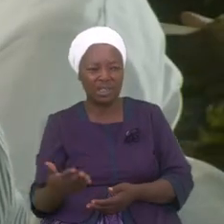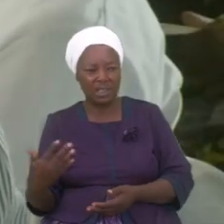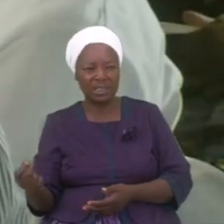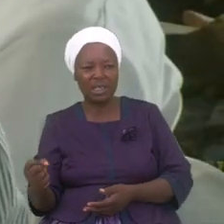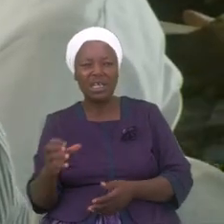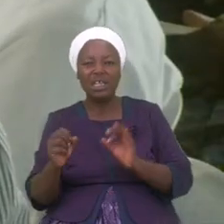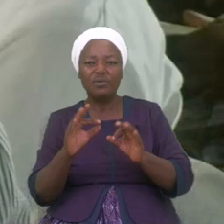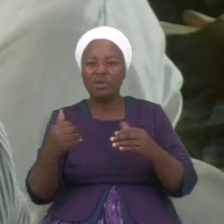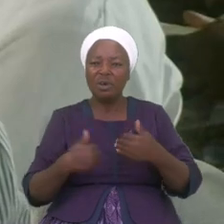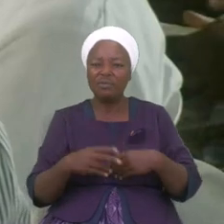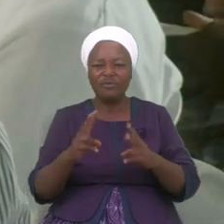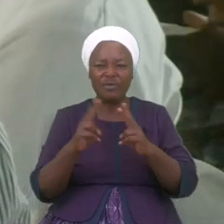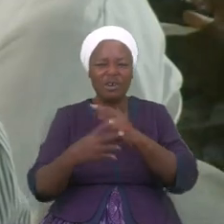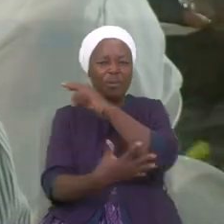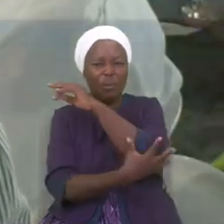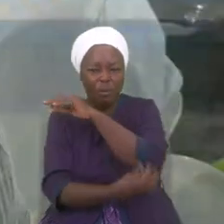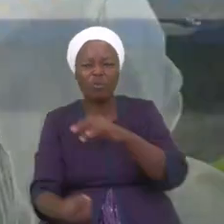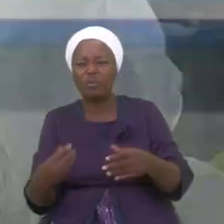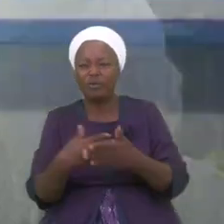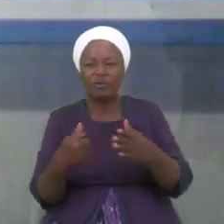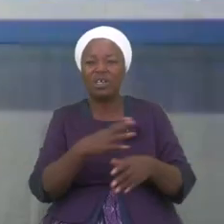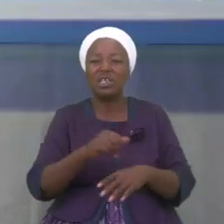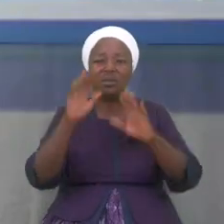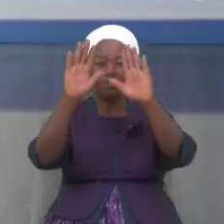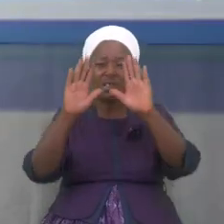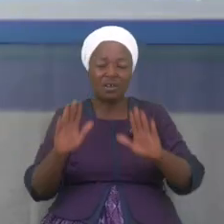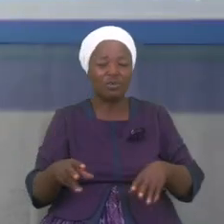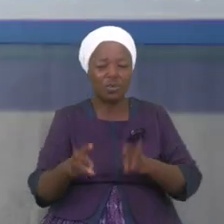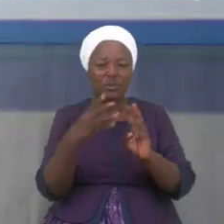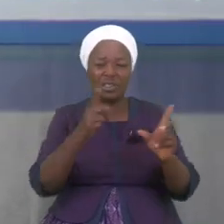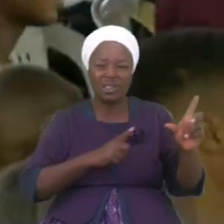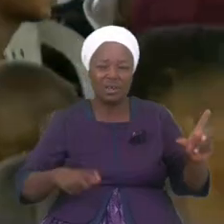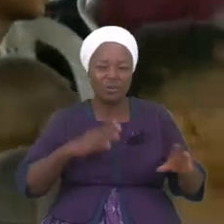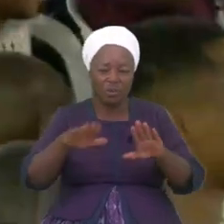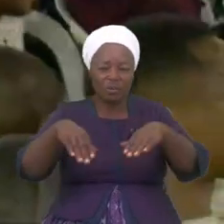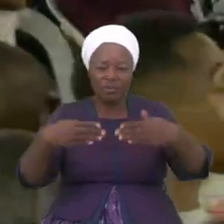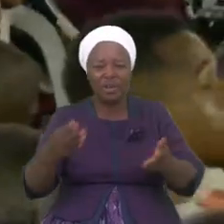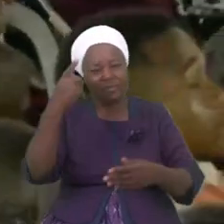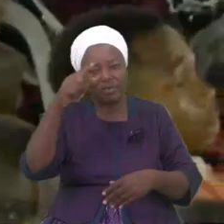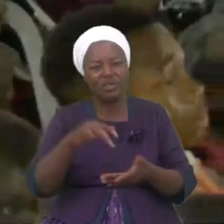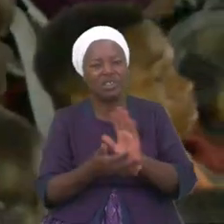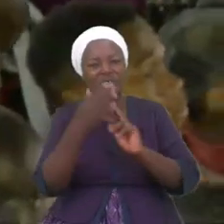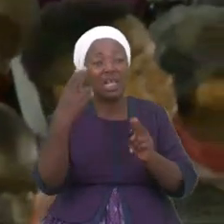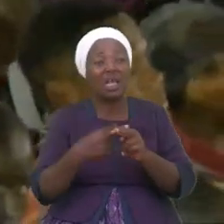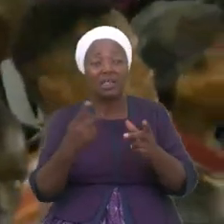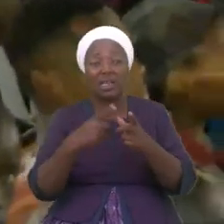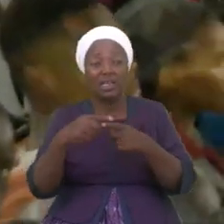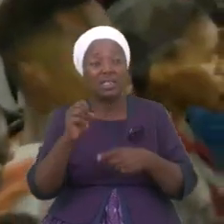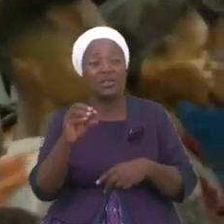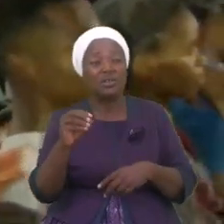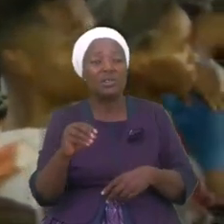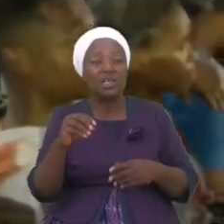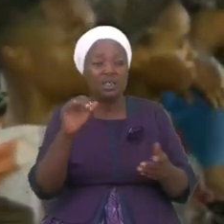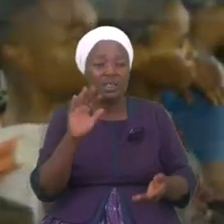from hand to mouth, in a miraculous way, the Lord will provide for you. And then it says, thy youth